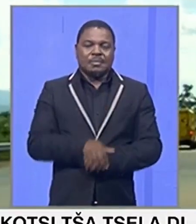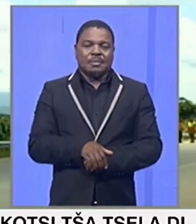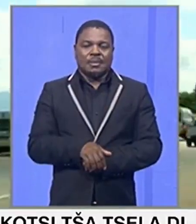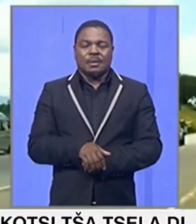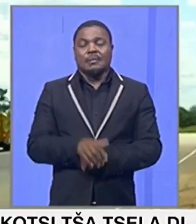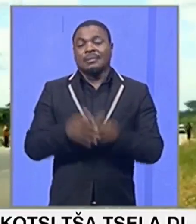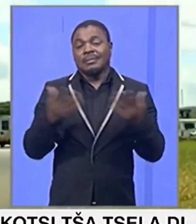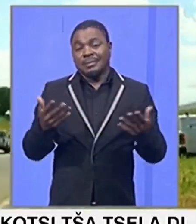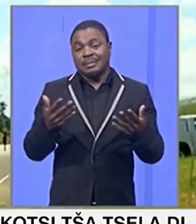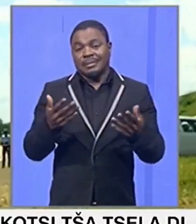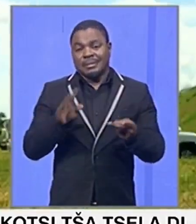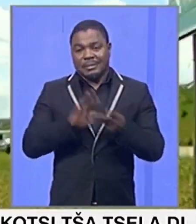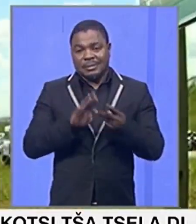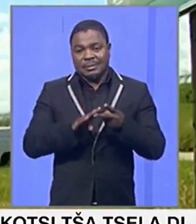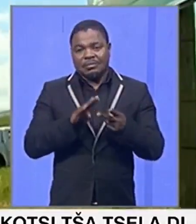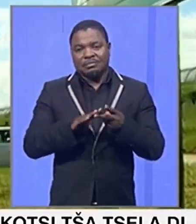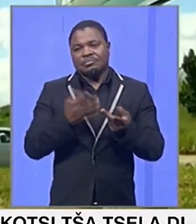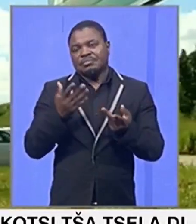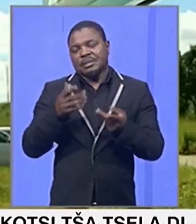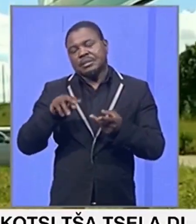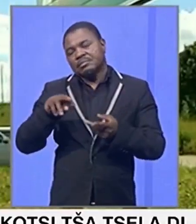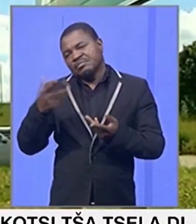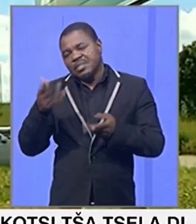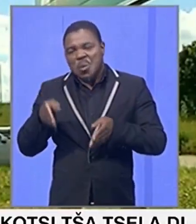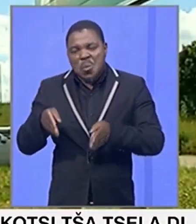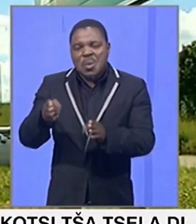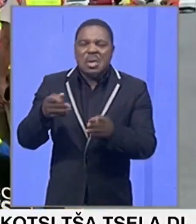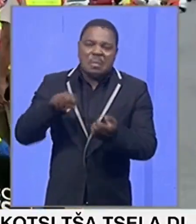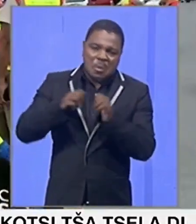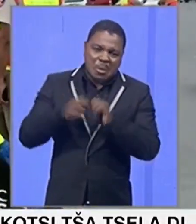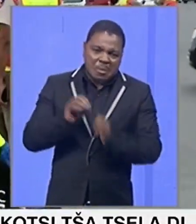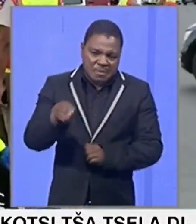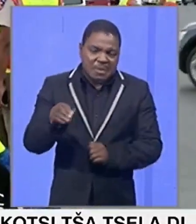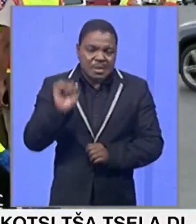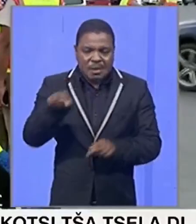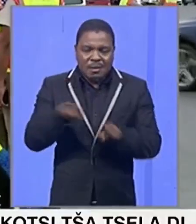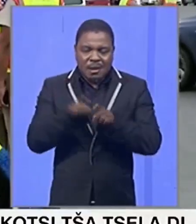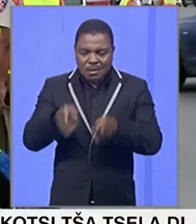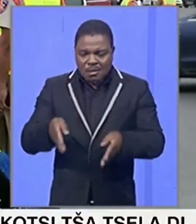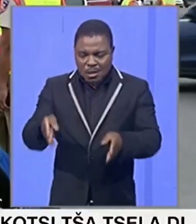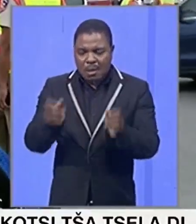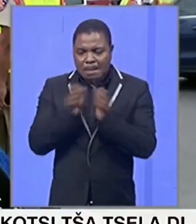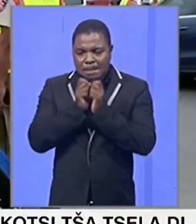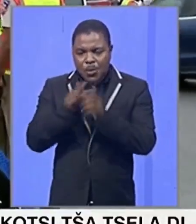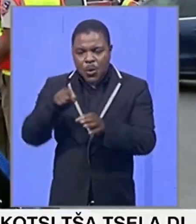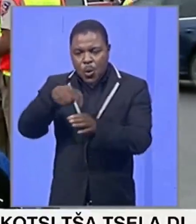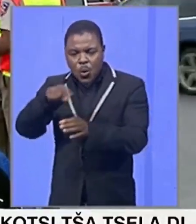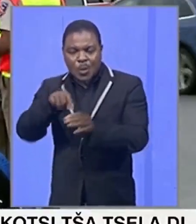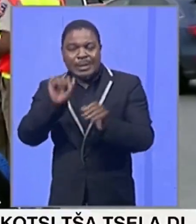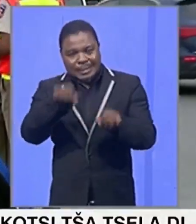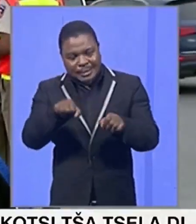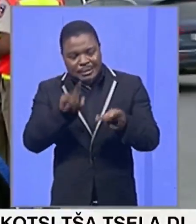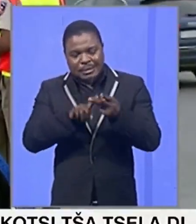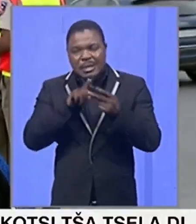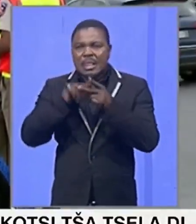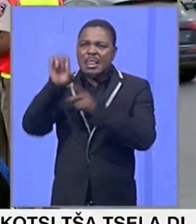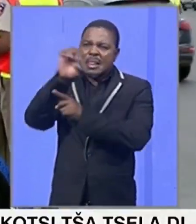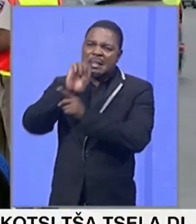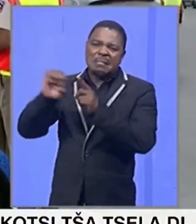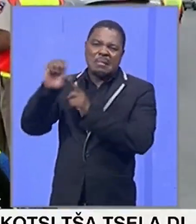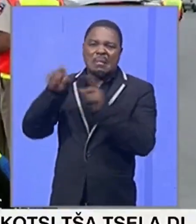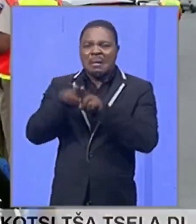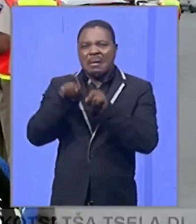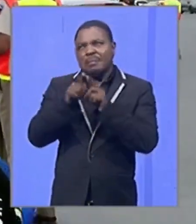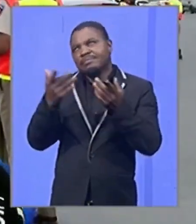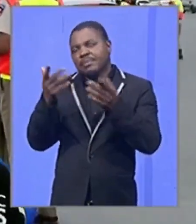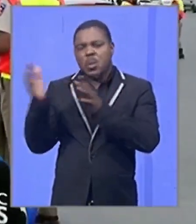course there will be engineering. That is the state of the roads, if there are potholes and so on. It will be the environmental factors that will